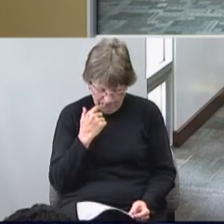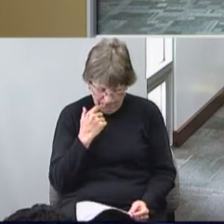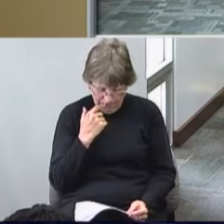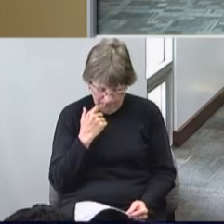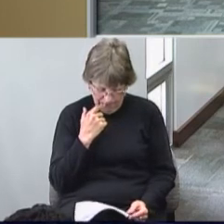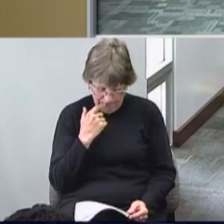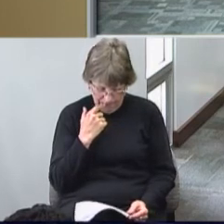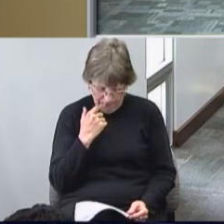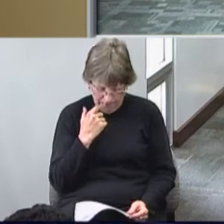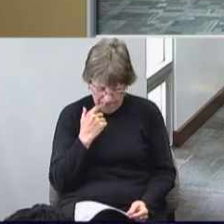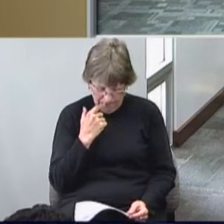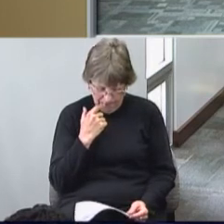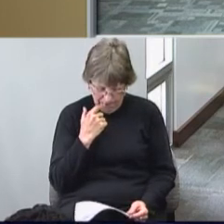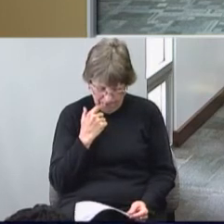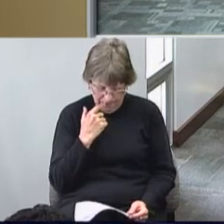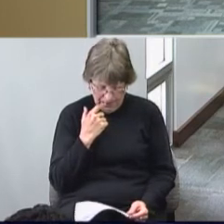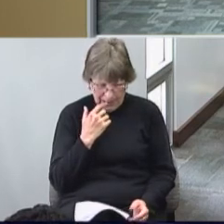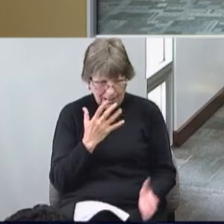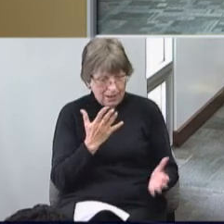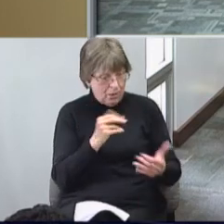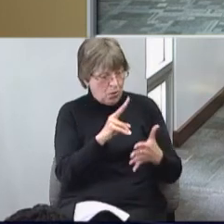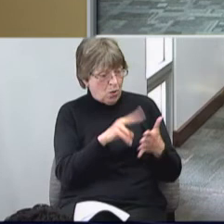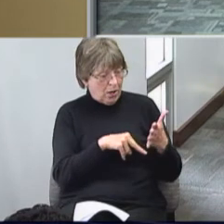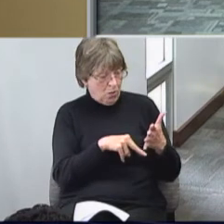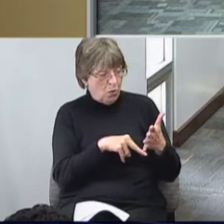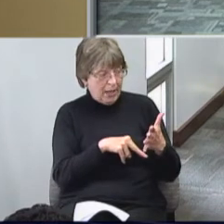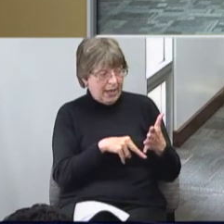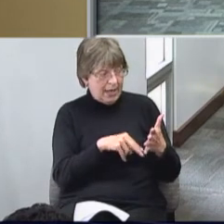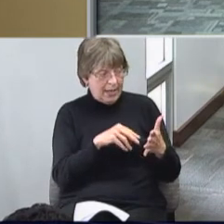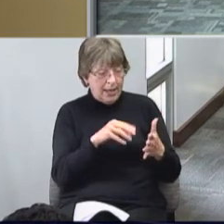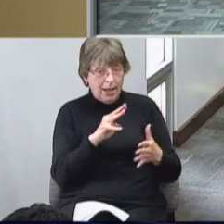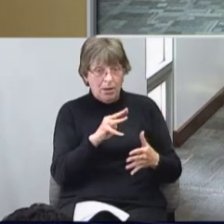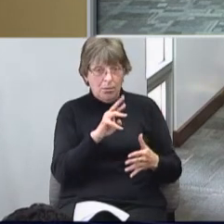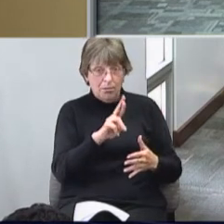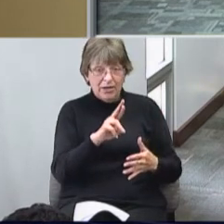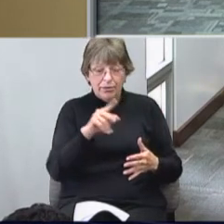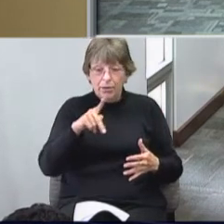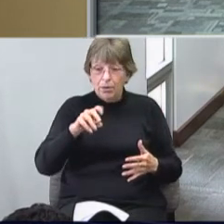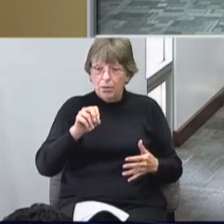you want to read Mr. Pound's letter? Certainly.